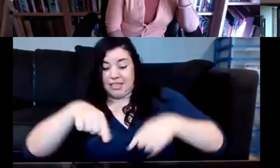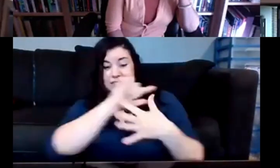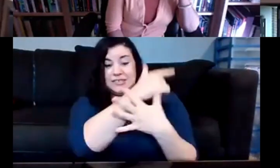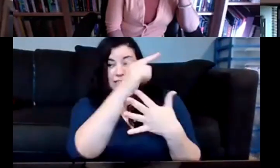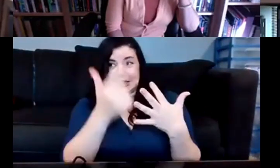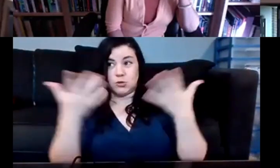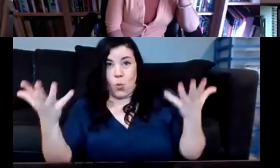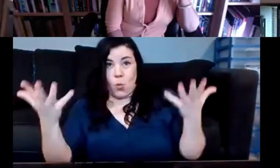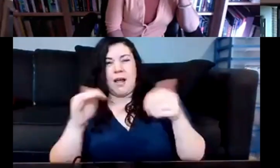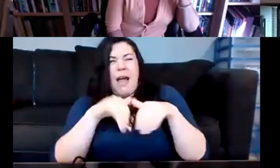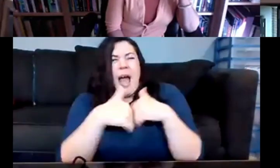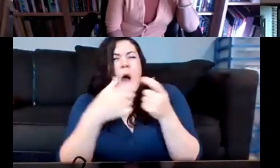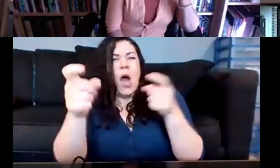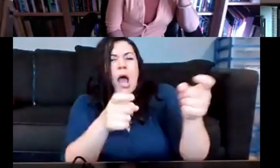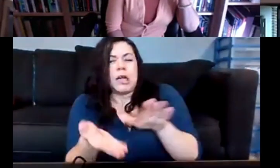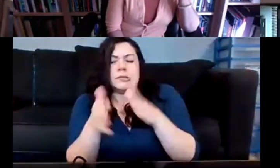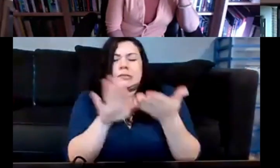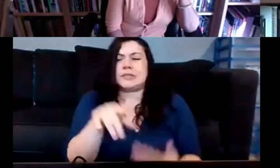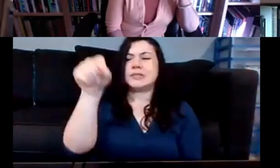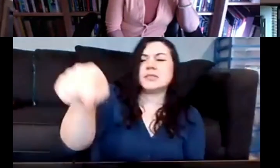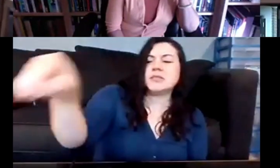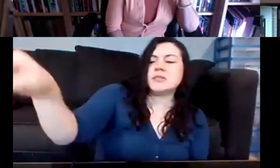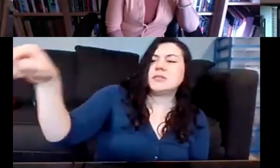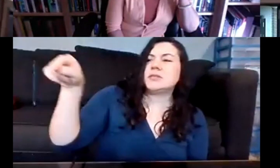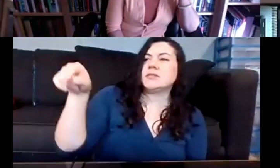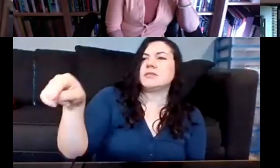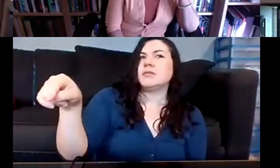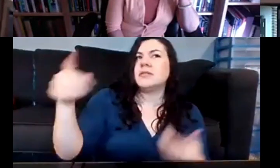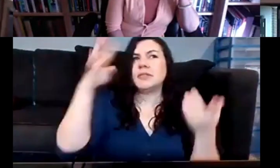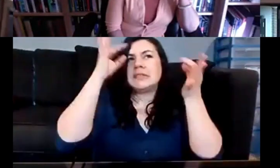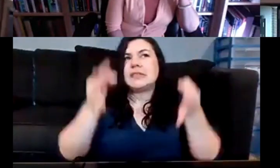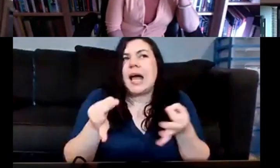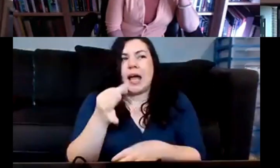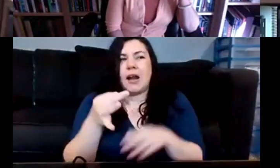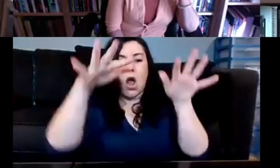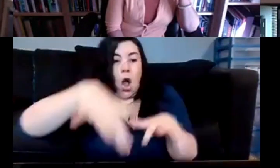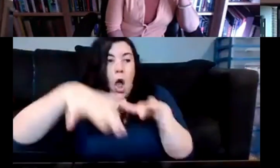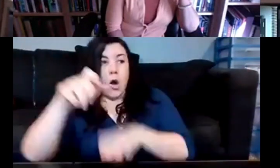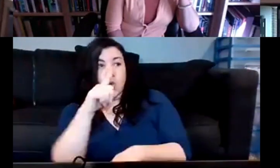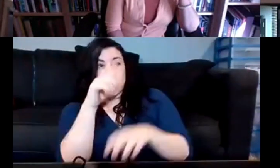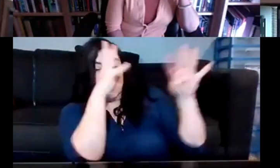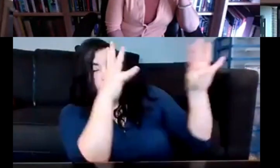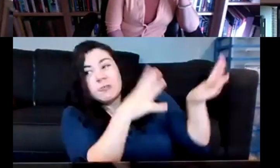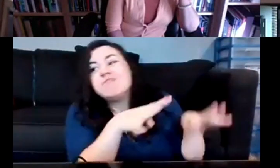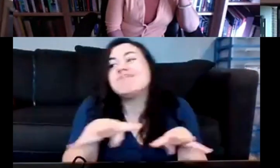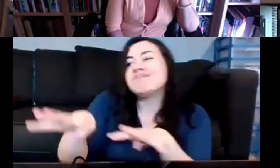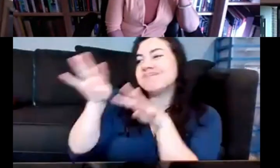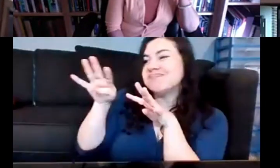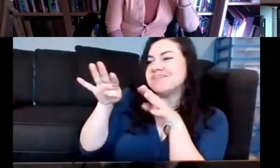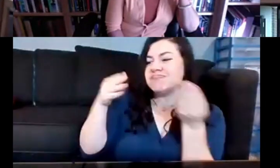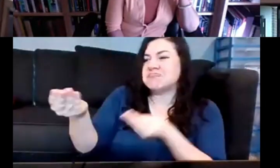of other people, and what points are we trying to prove who's the audience, and what are we trading on when we're trying to